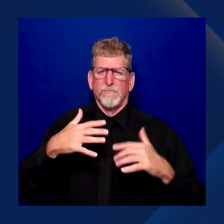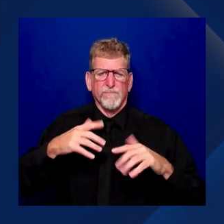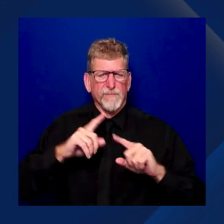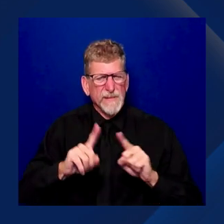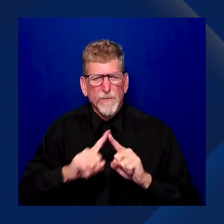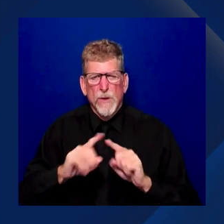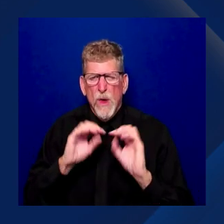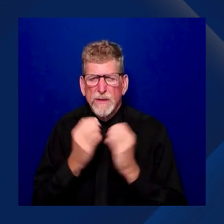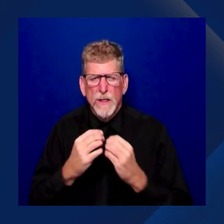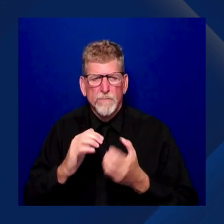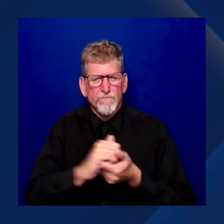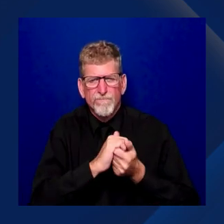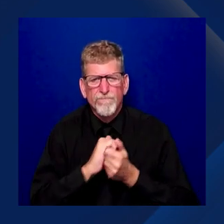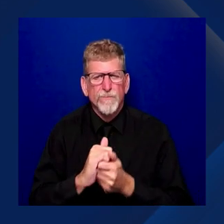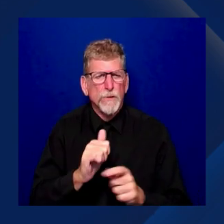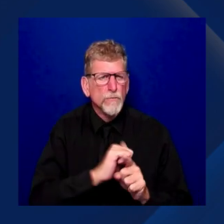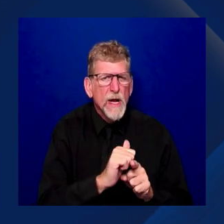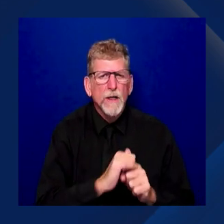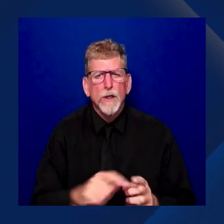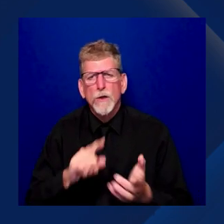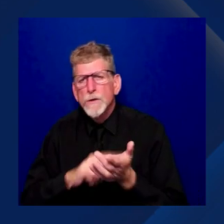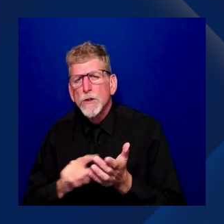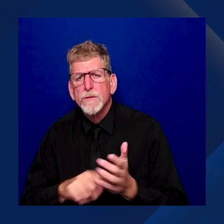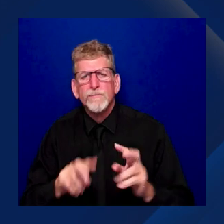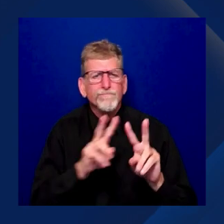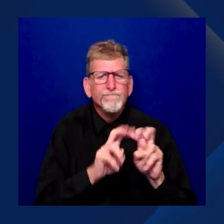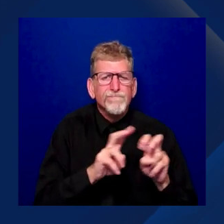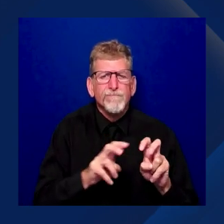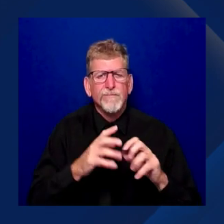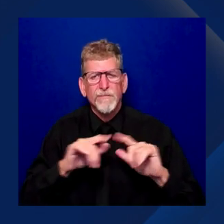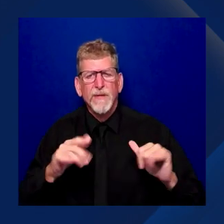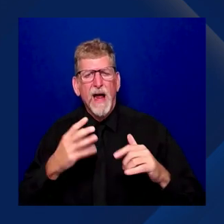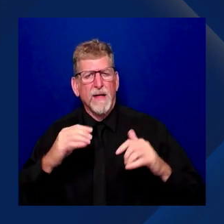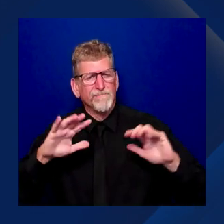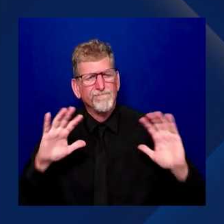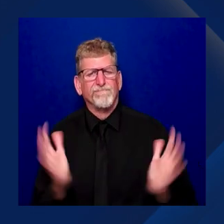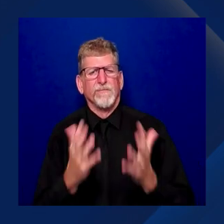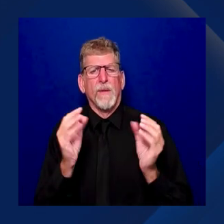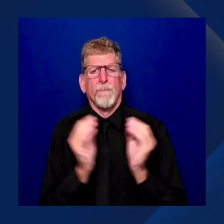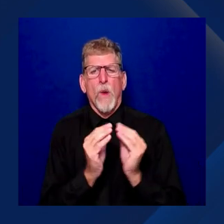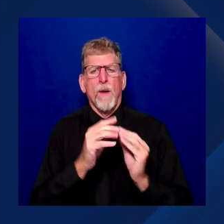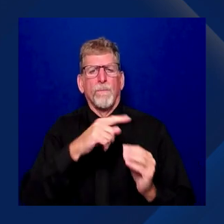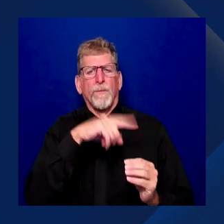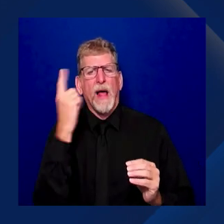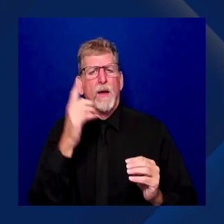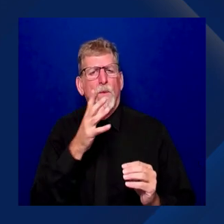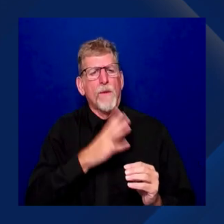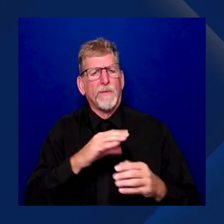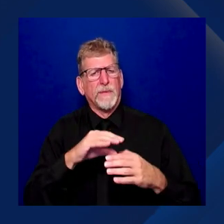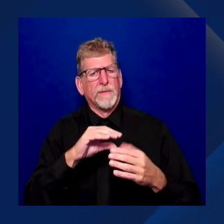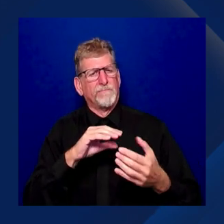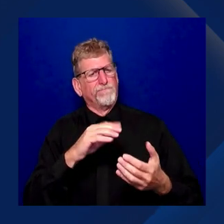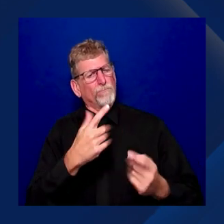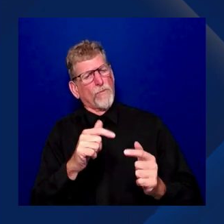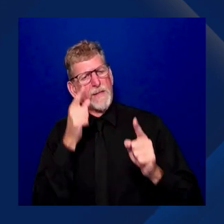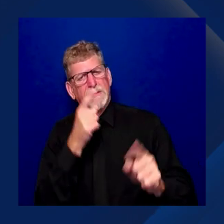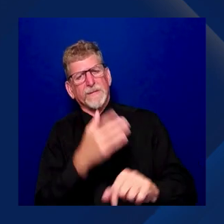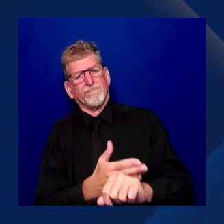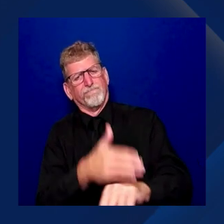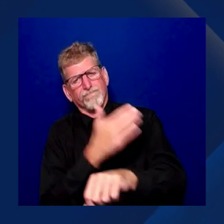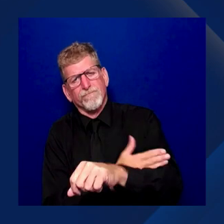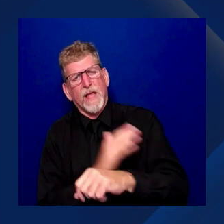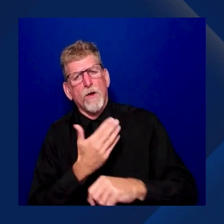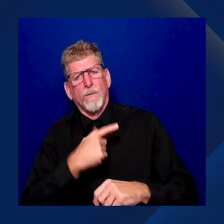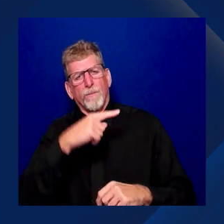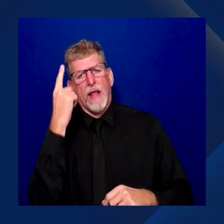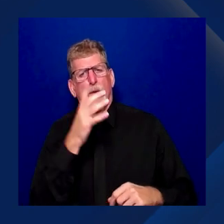and amplify Black women's leadership, all to advance Black maternal health rights and justice. With a highly preventable maternal